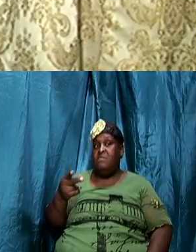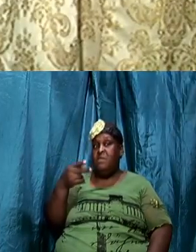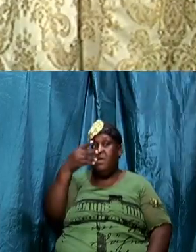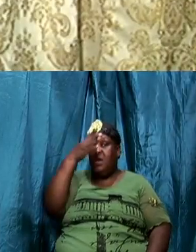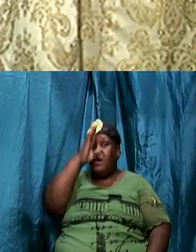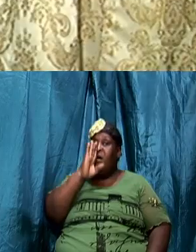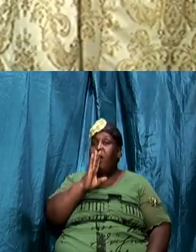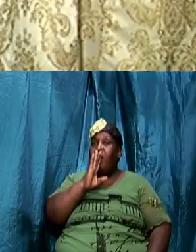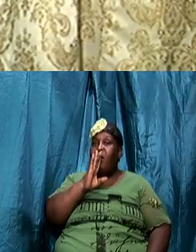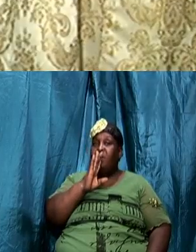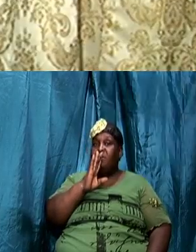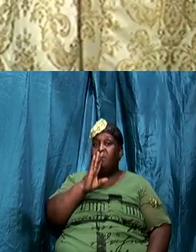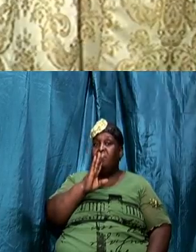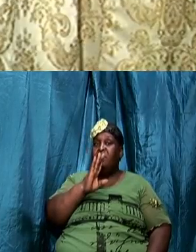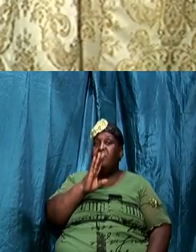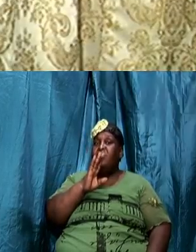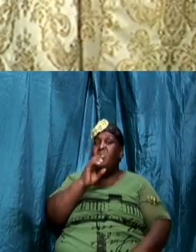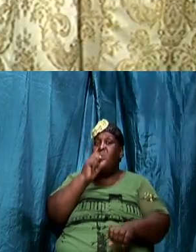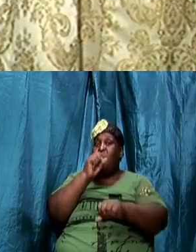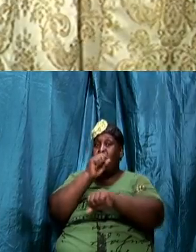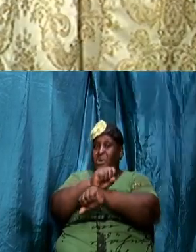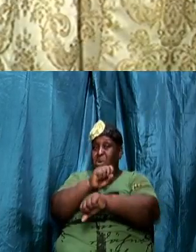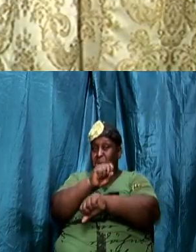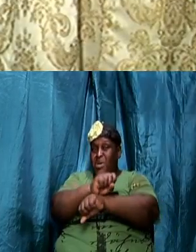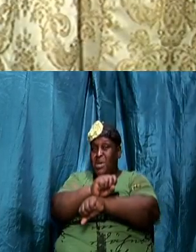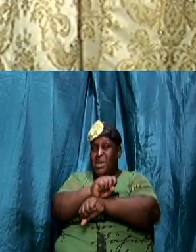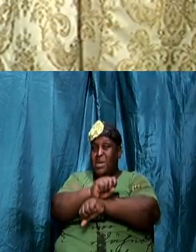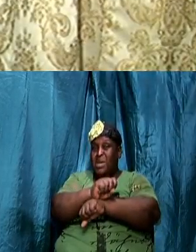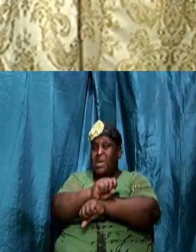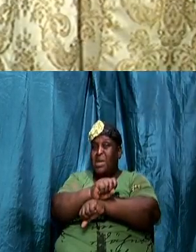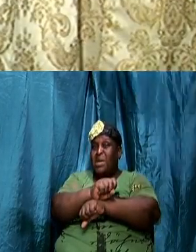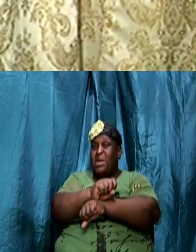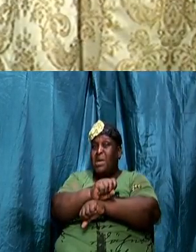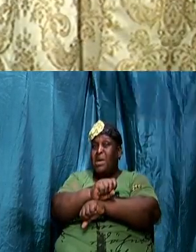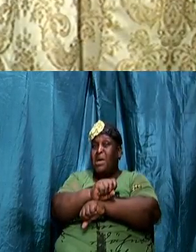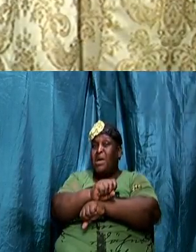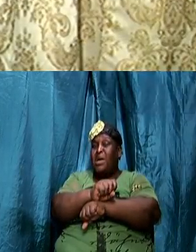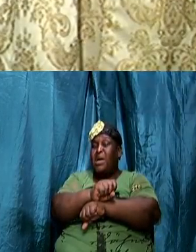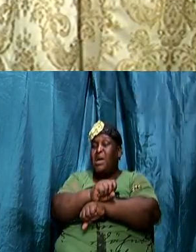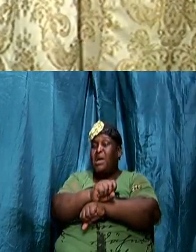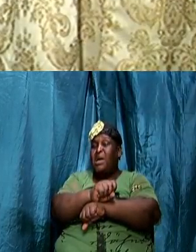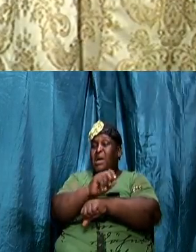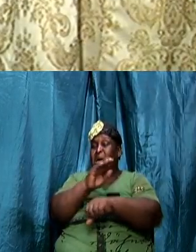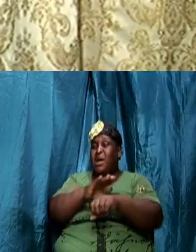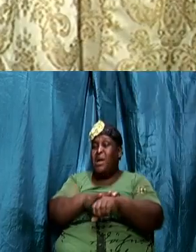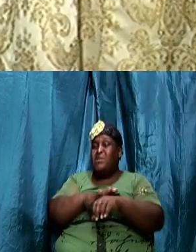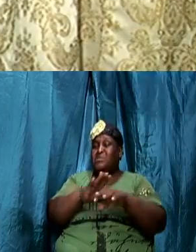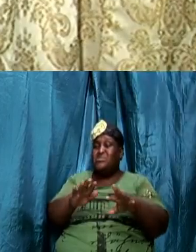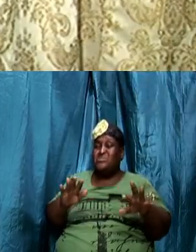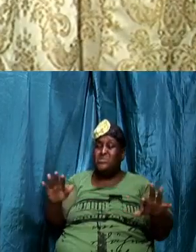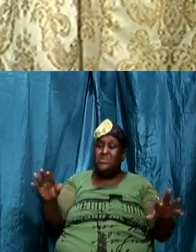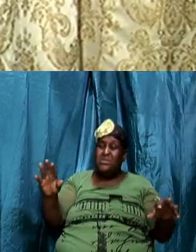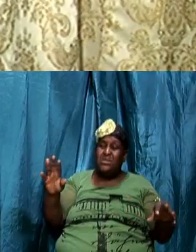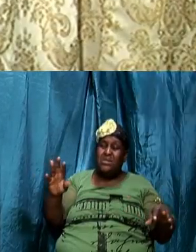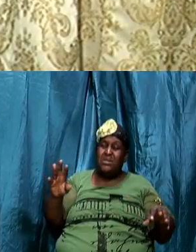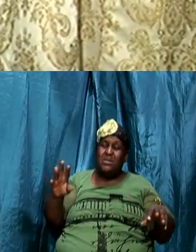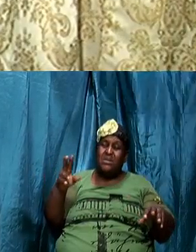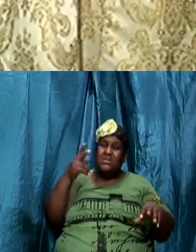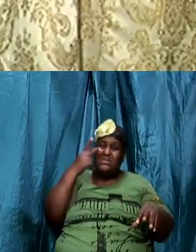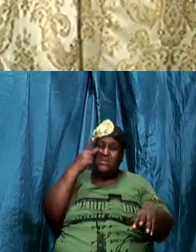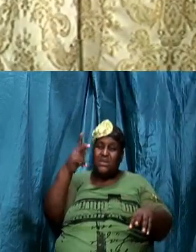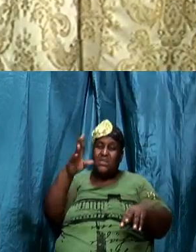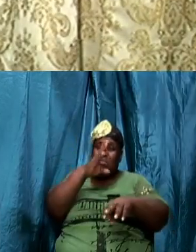God Almighty working and acting on their behalf, saw the power of